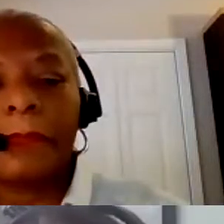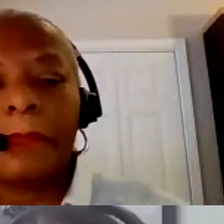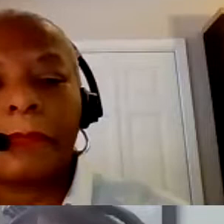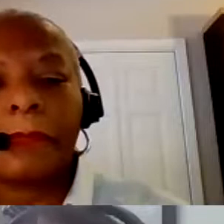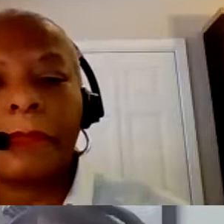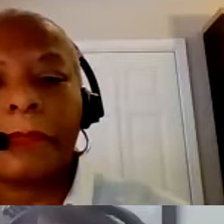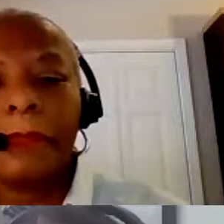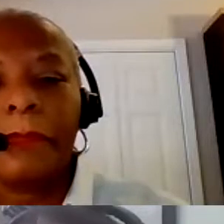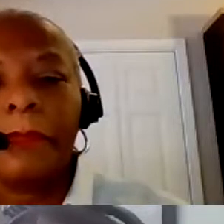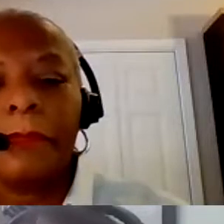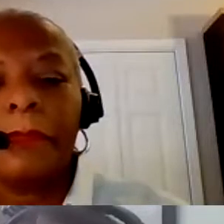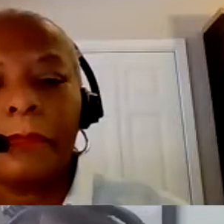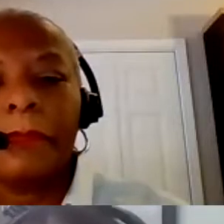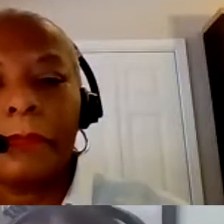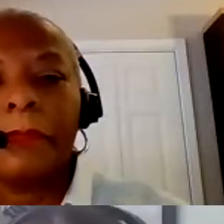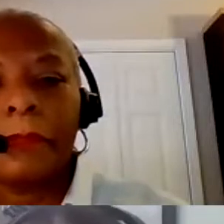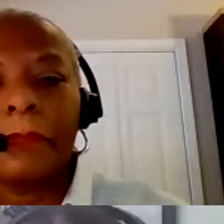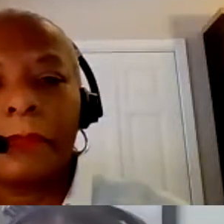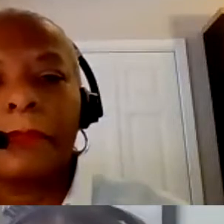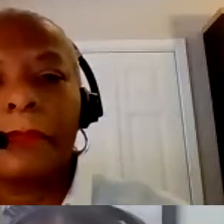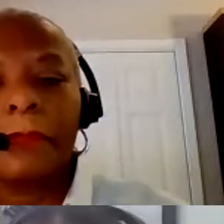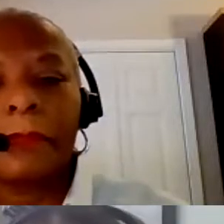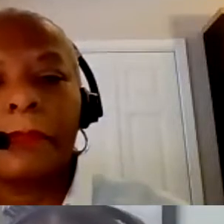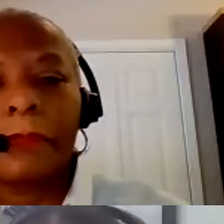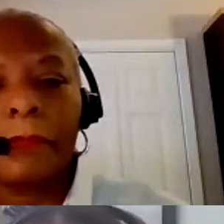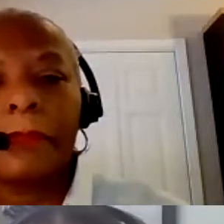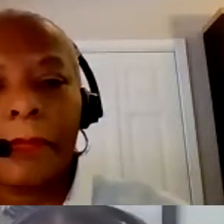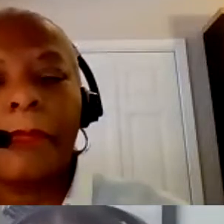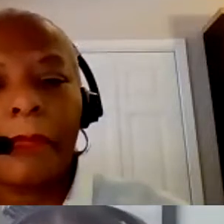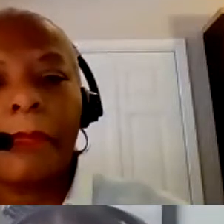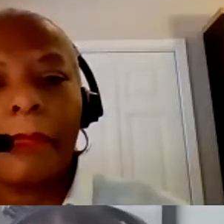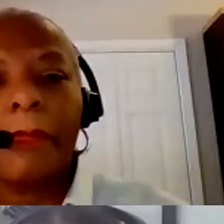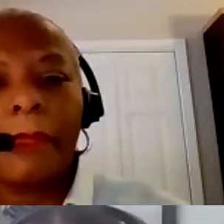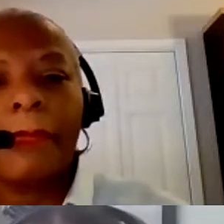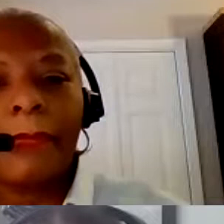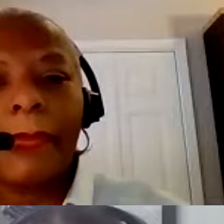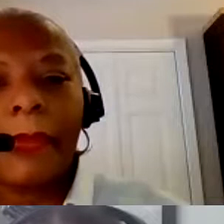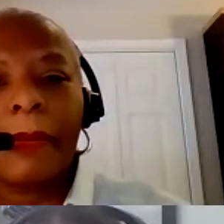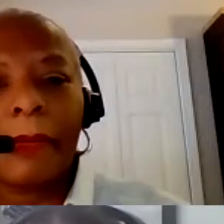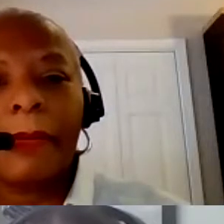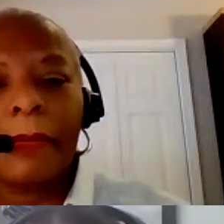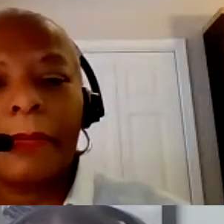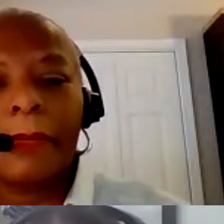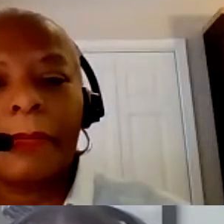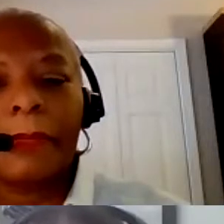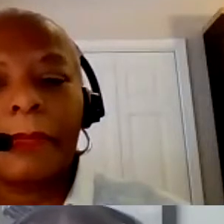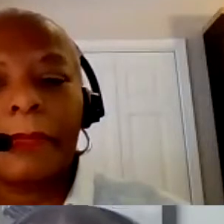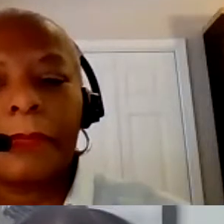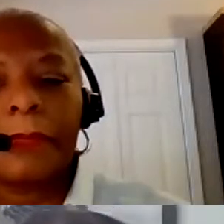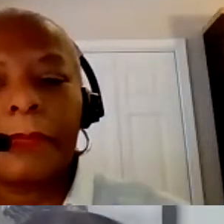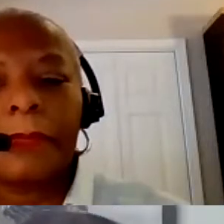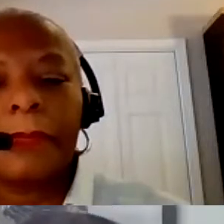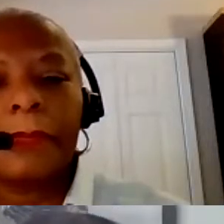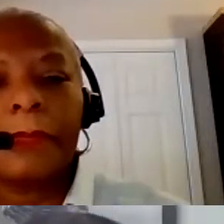the individual asking the question wants to help, but generally, those are some of the areas. But of course, when we make